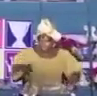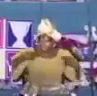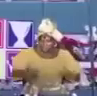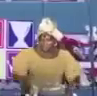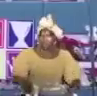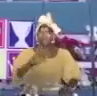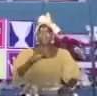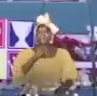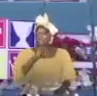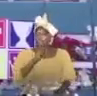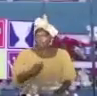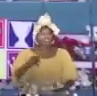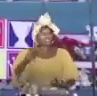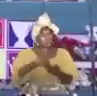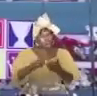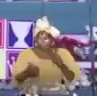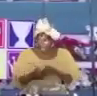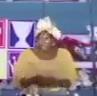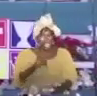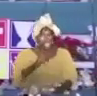that will be the reason for me to die early.